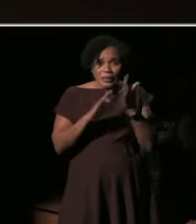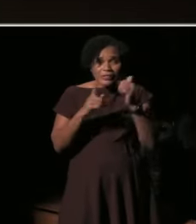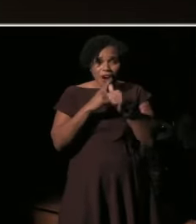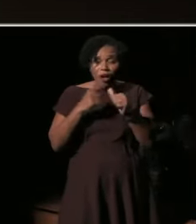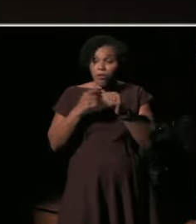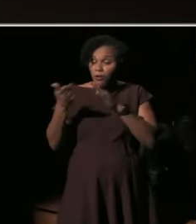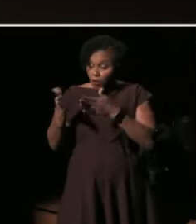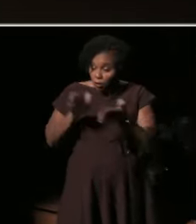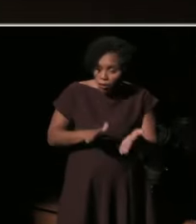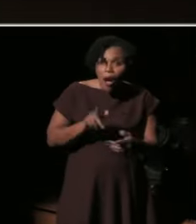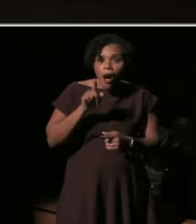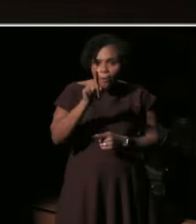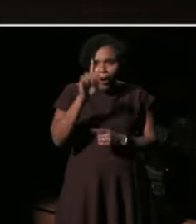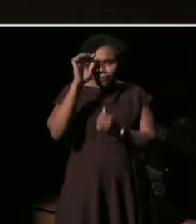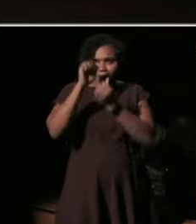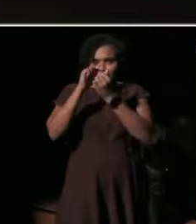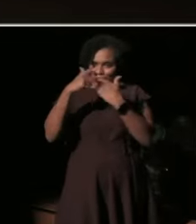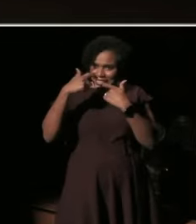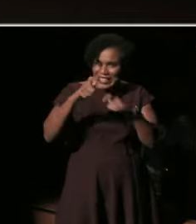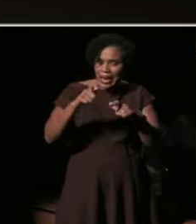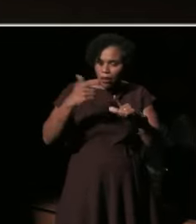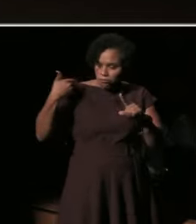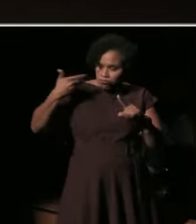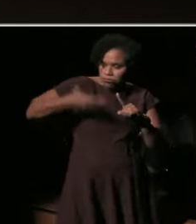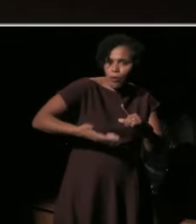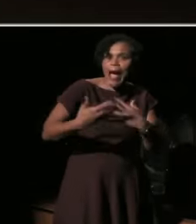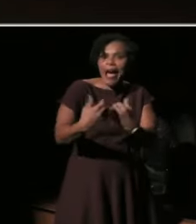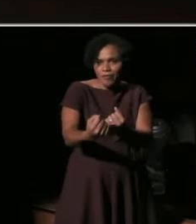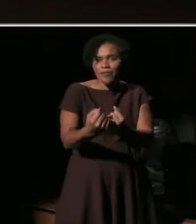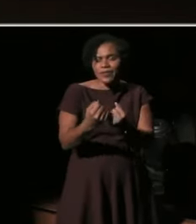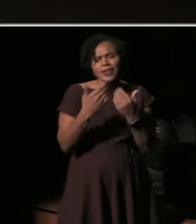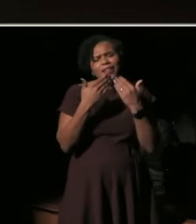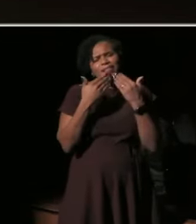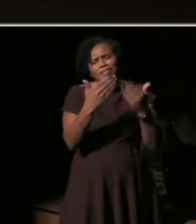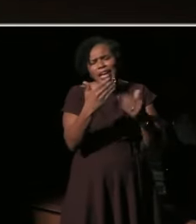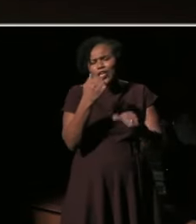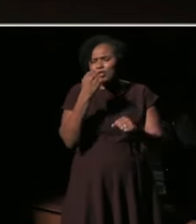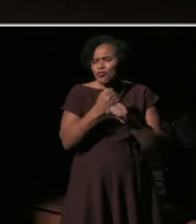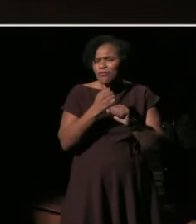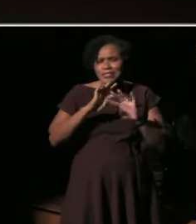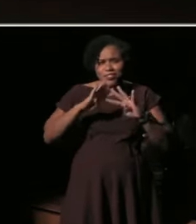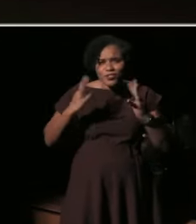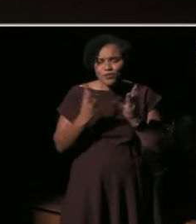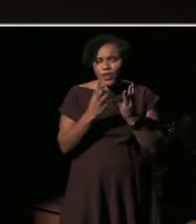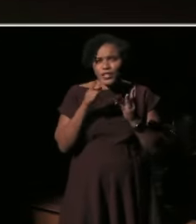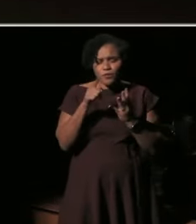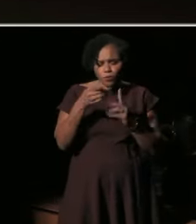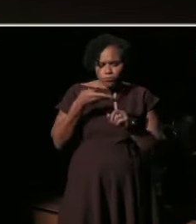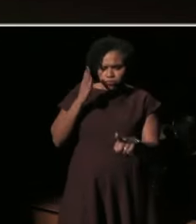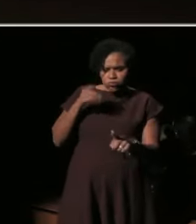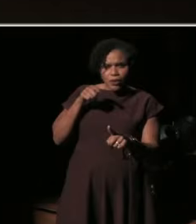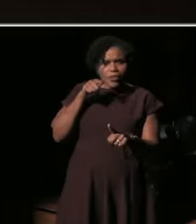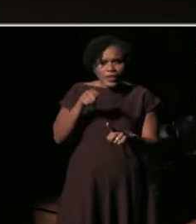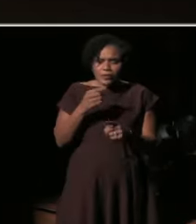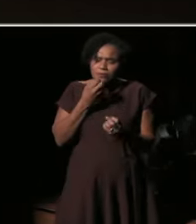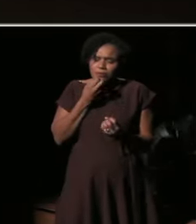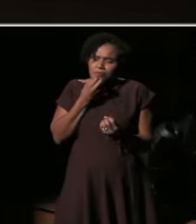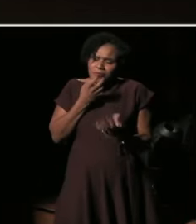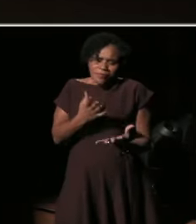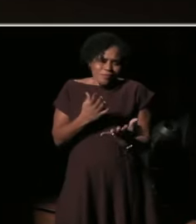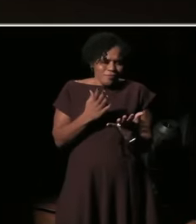on. I'd like to thank the Grierson Trust for recognizing this elegant film about an elegant